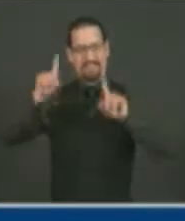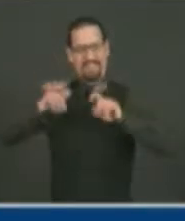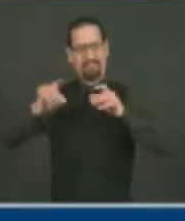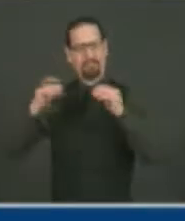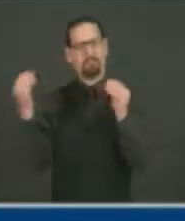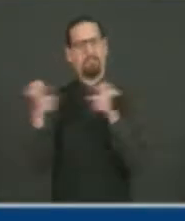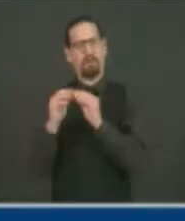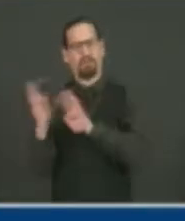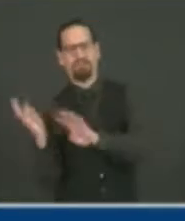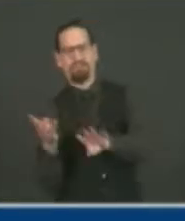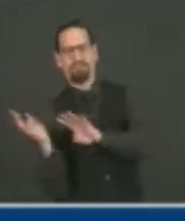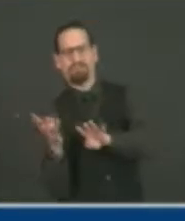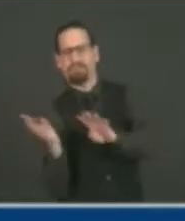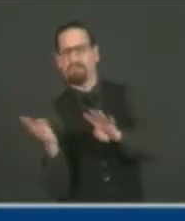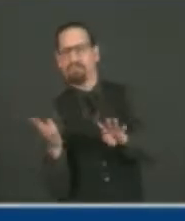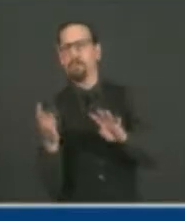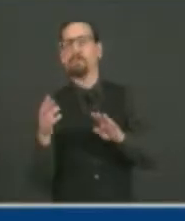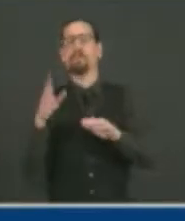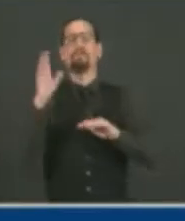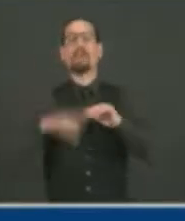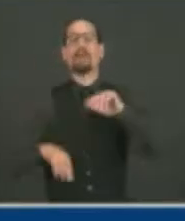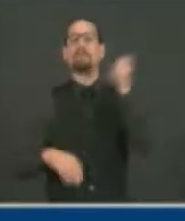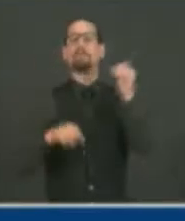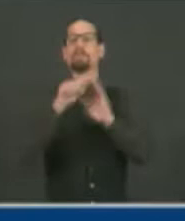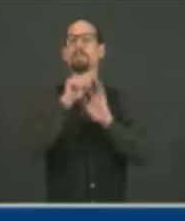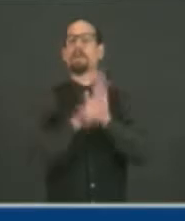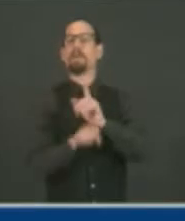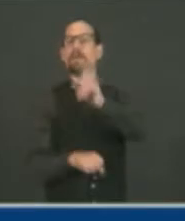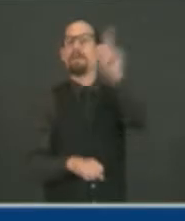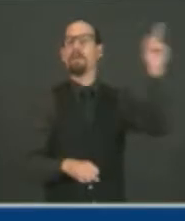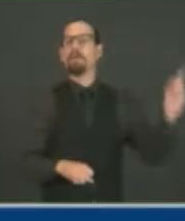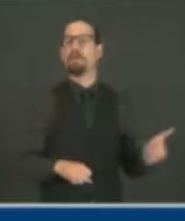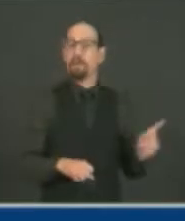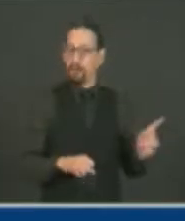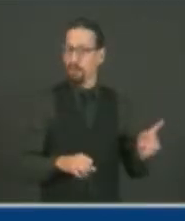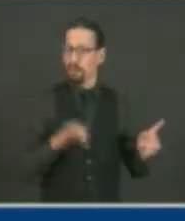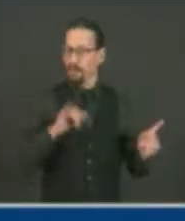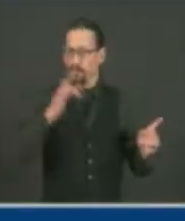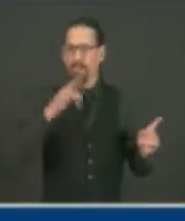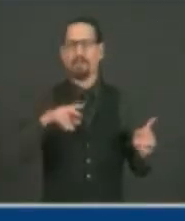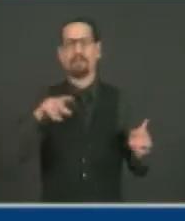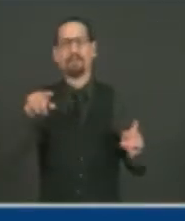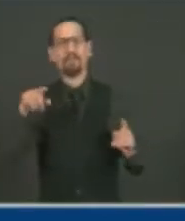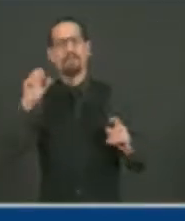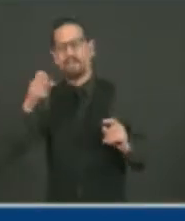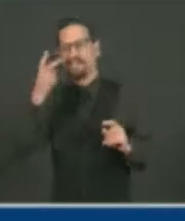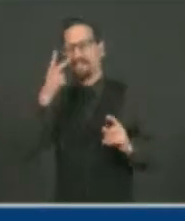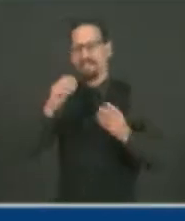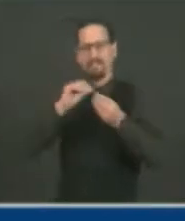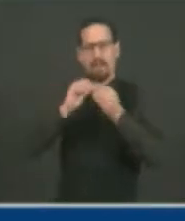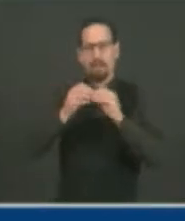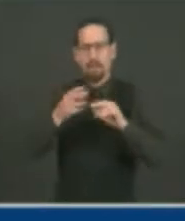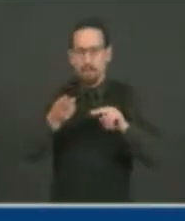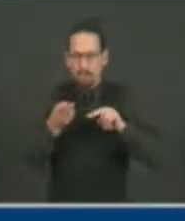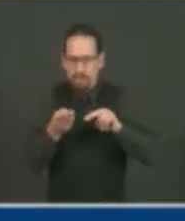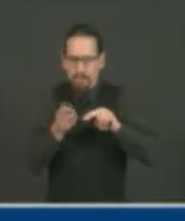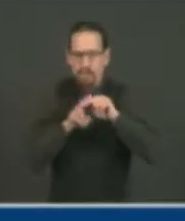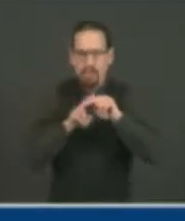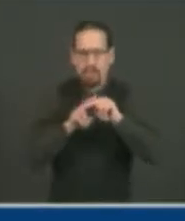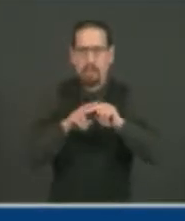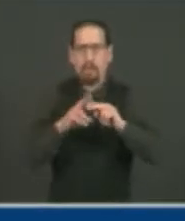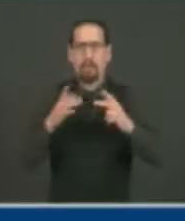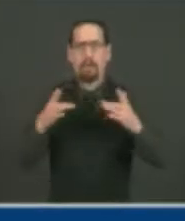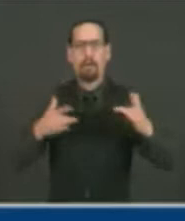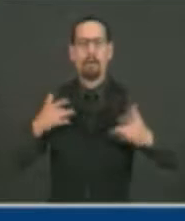We're fishing where the fish are. So if you see the numbers going up a bit, you shouldn't be alarmed, because it could partially